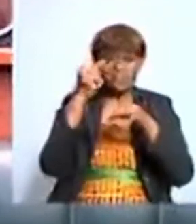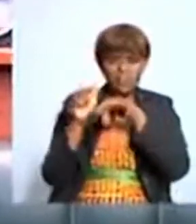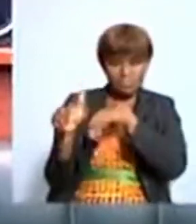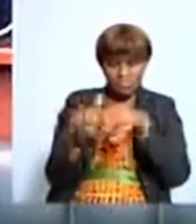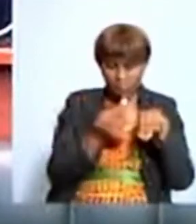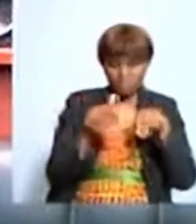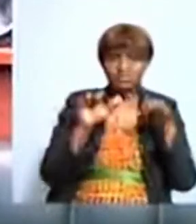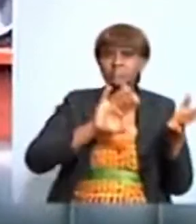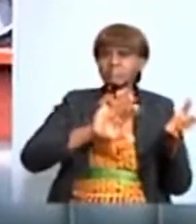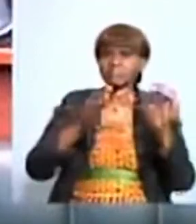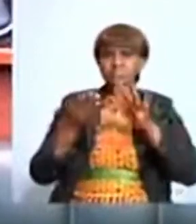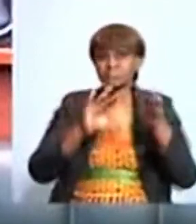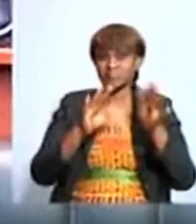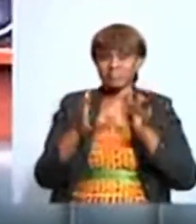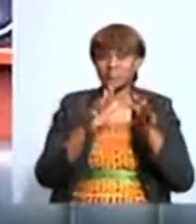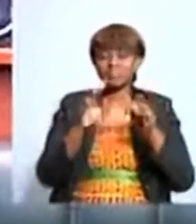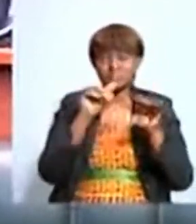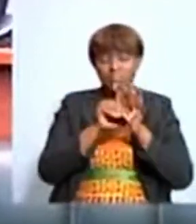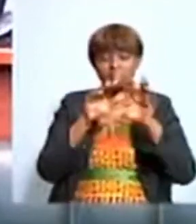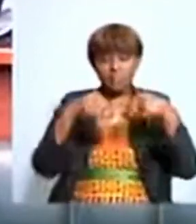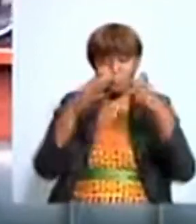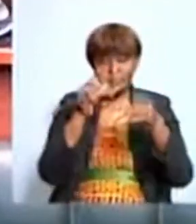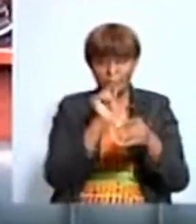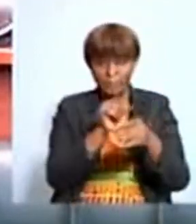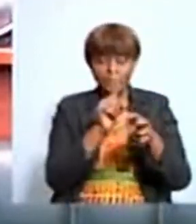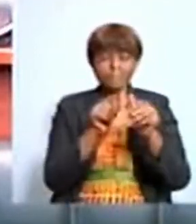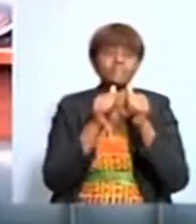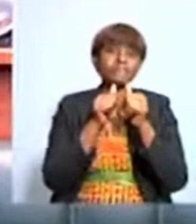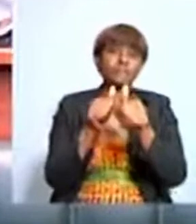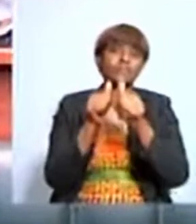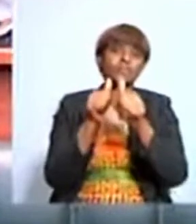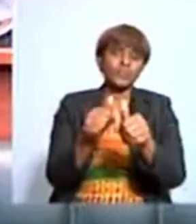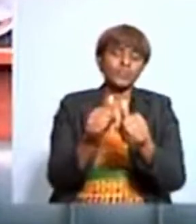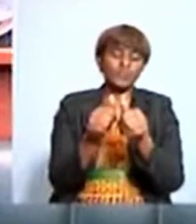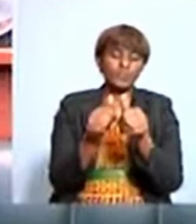of doubt. It provides as follows.